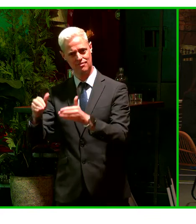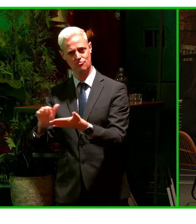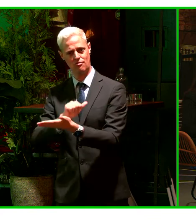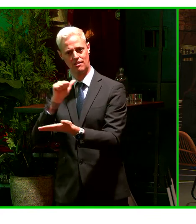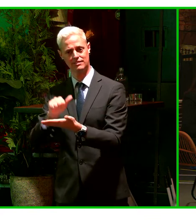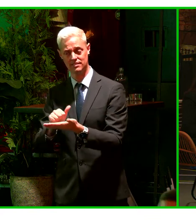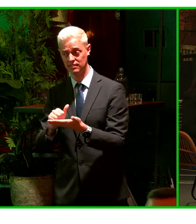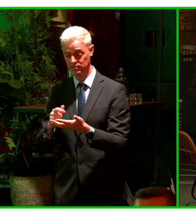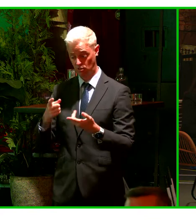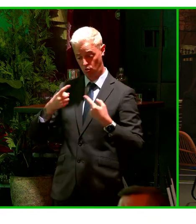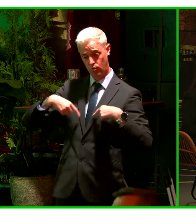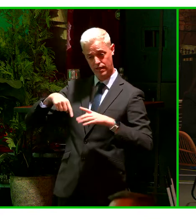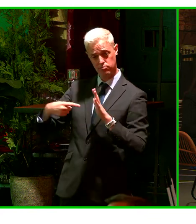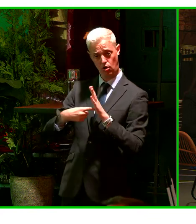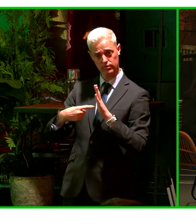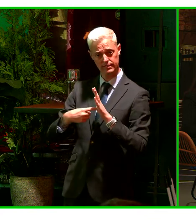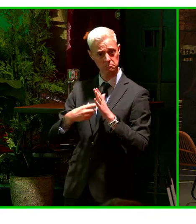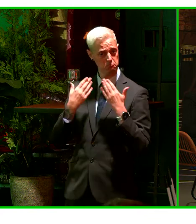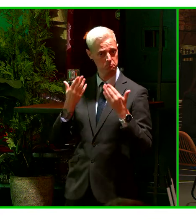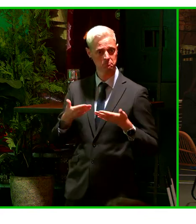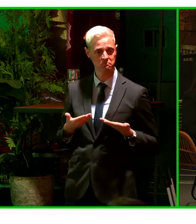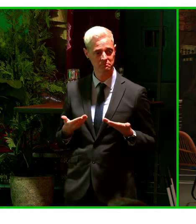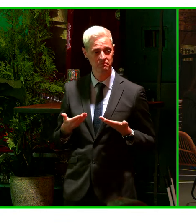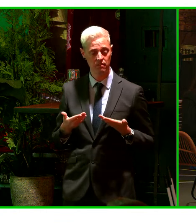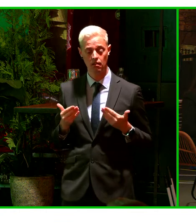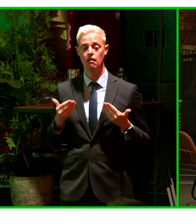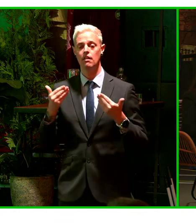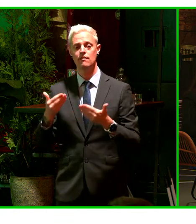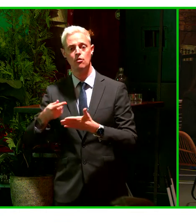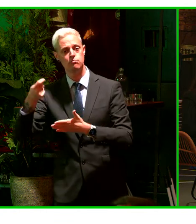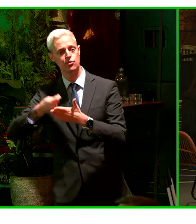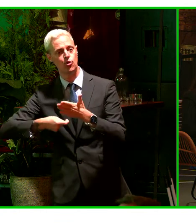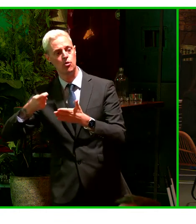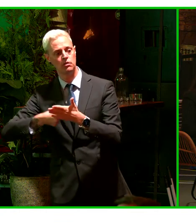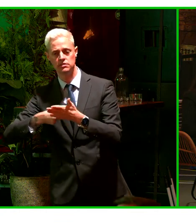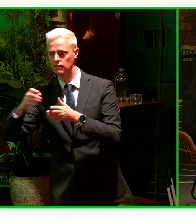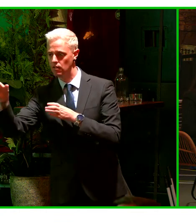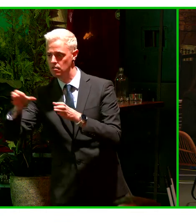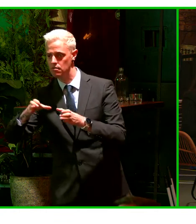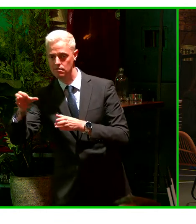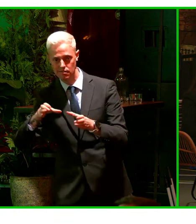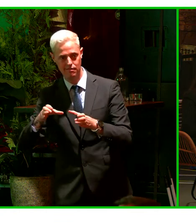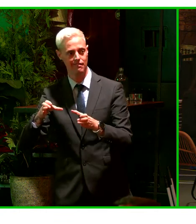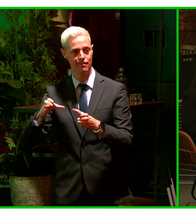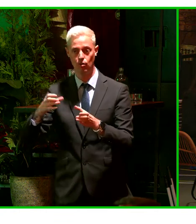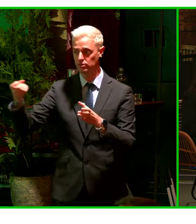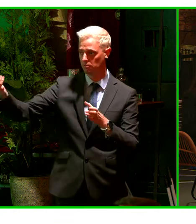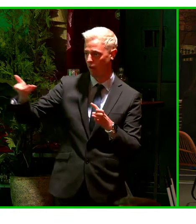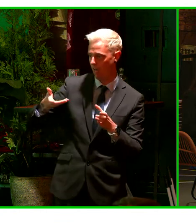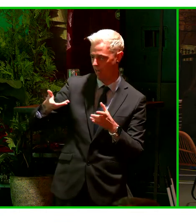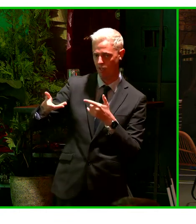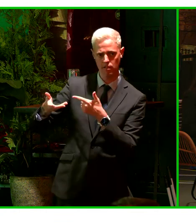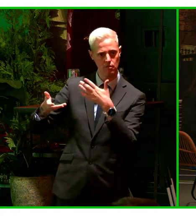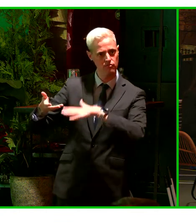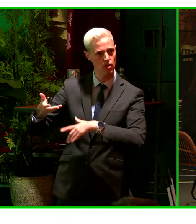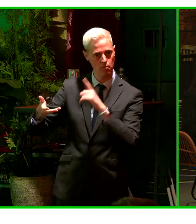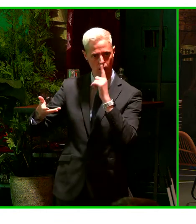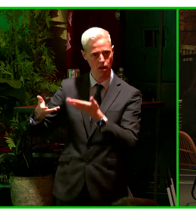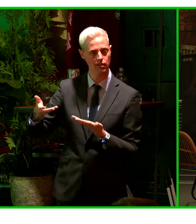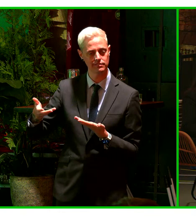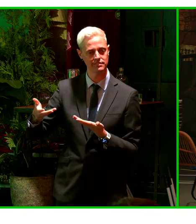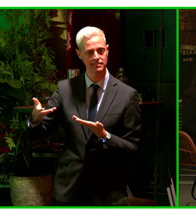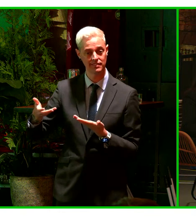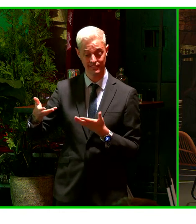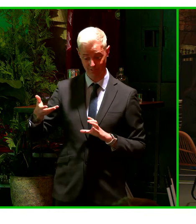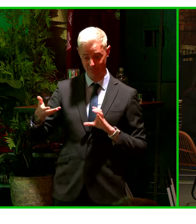priority? Maybe not. There's procurement, there's supply chains. What happens if the investors like myself and Adrian come in and we put the